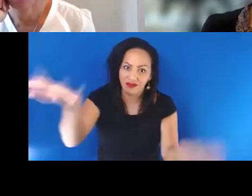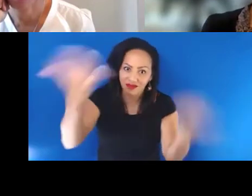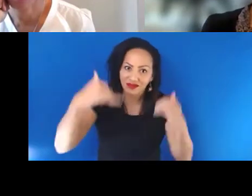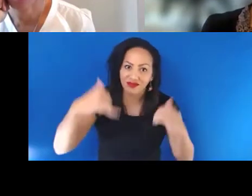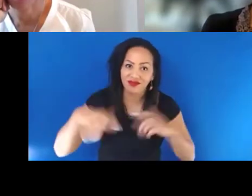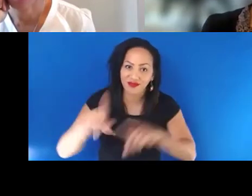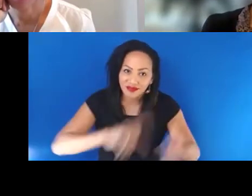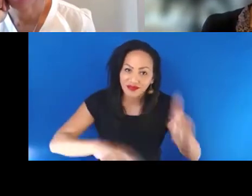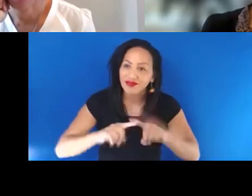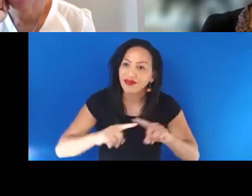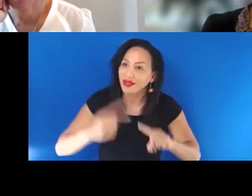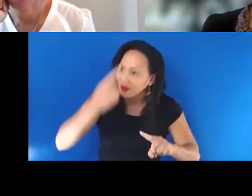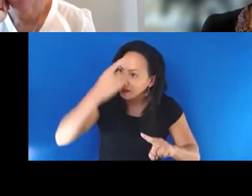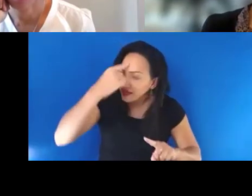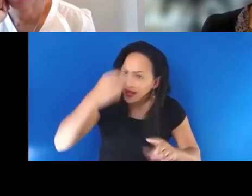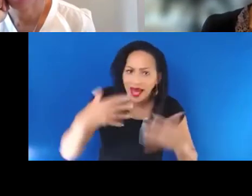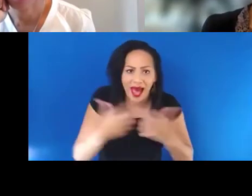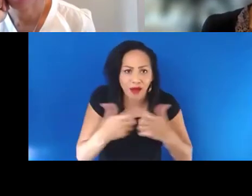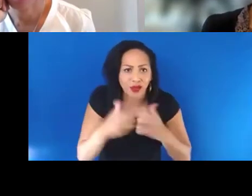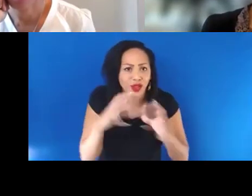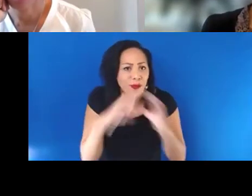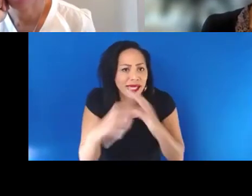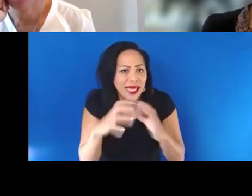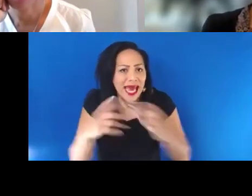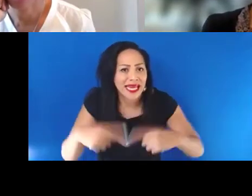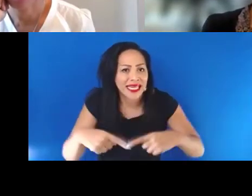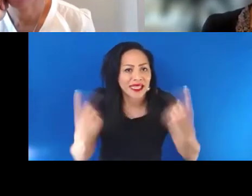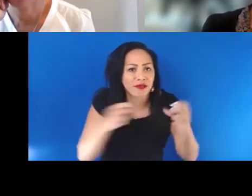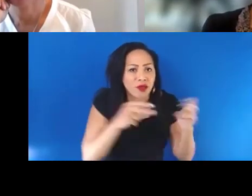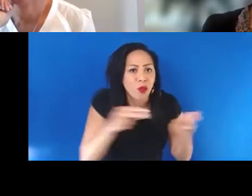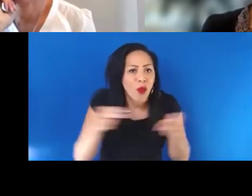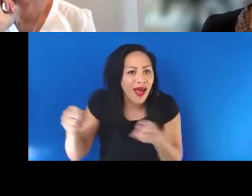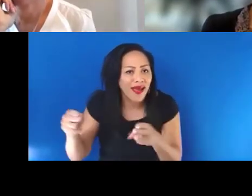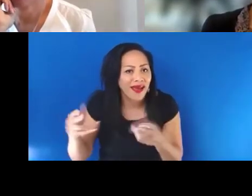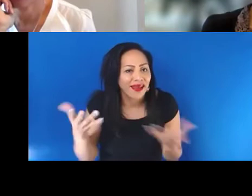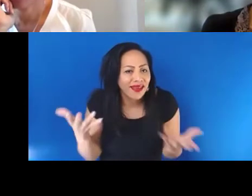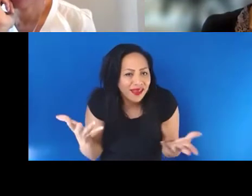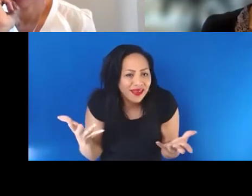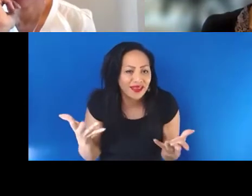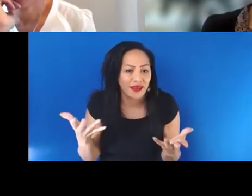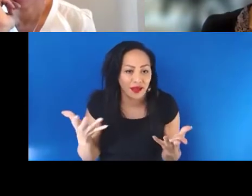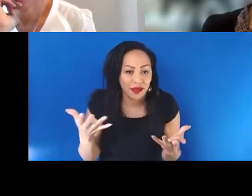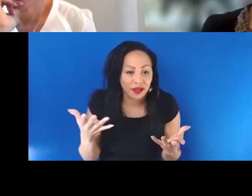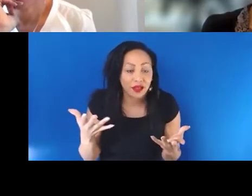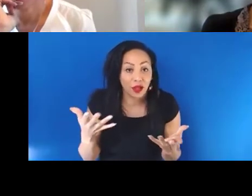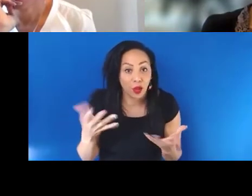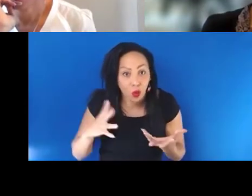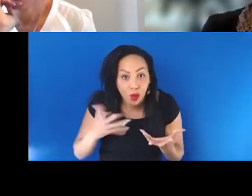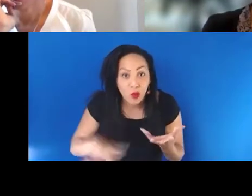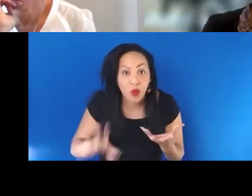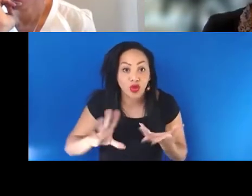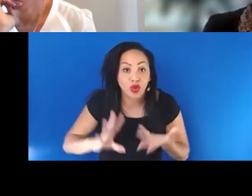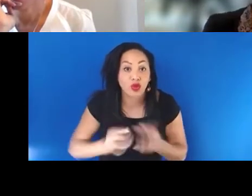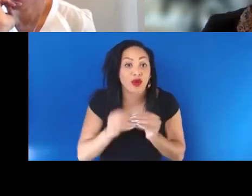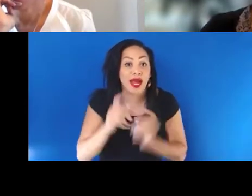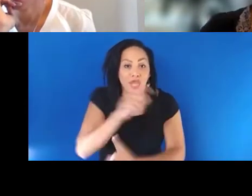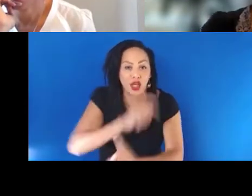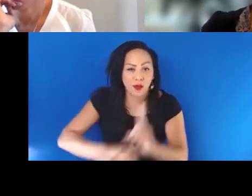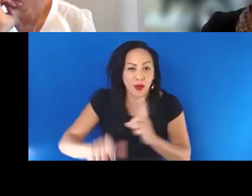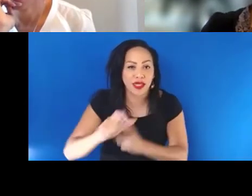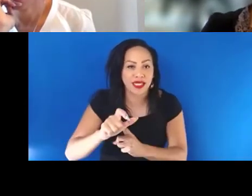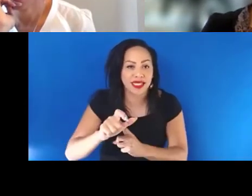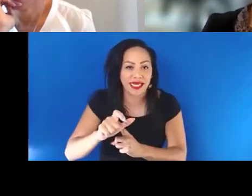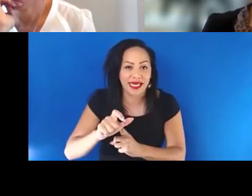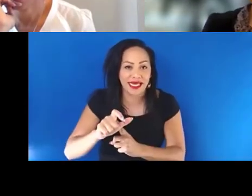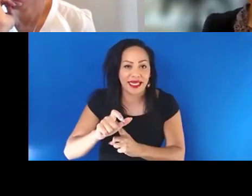the sector, and also to create a community where when you're trying to challenge the ideas or when you're trying to